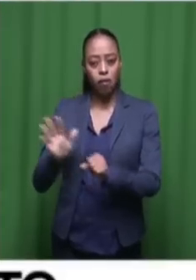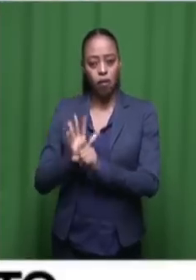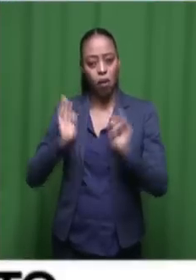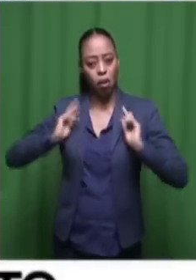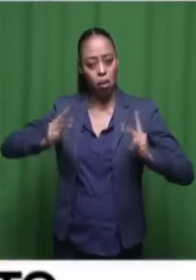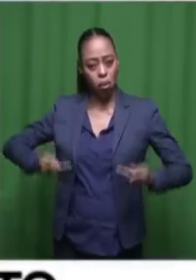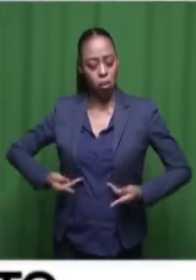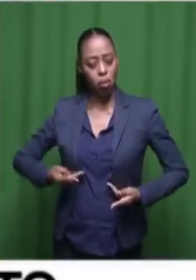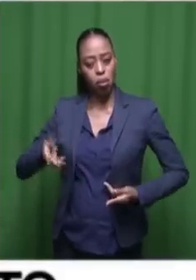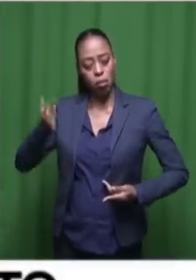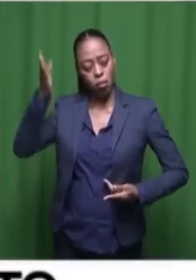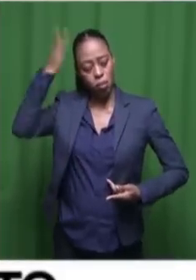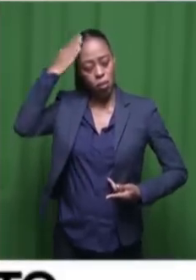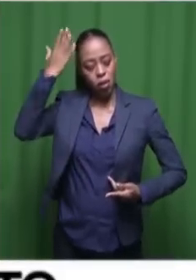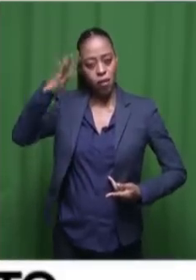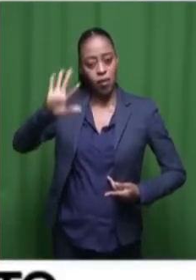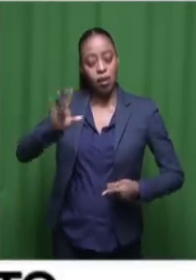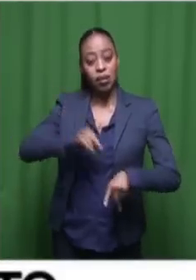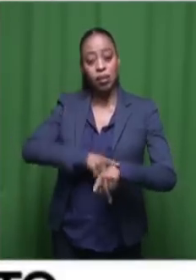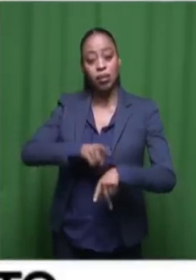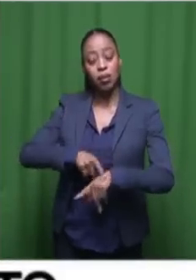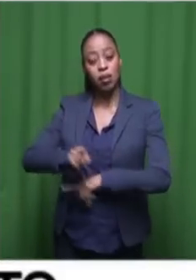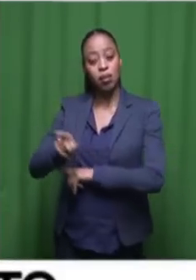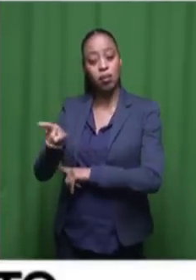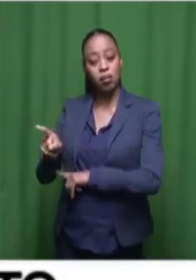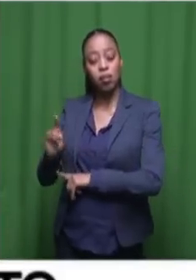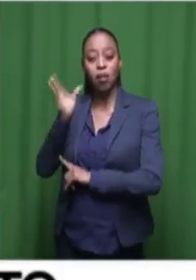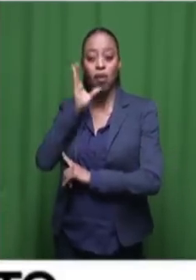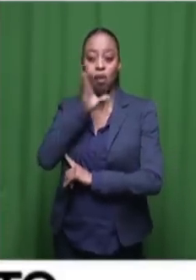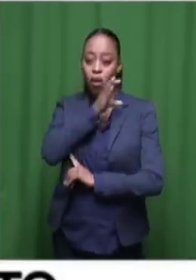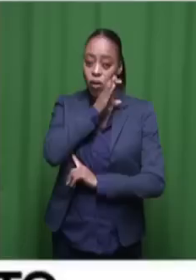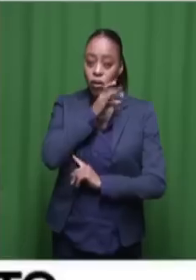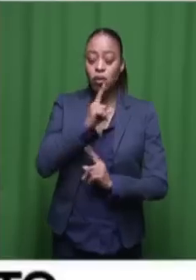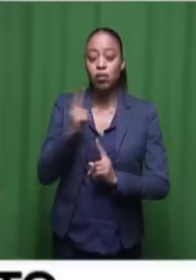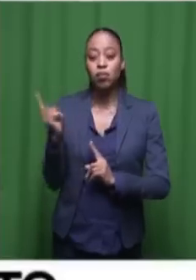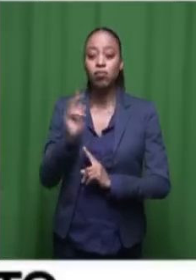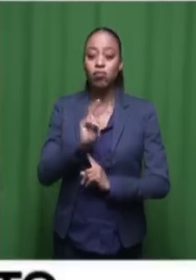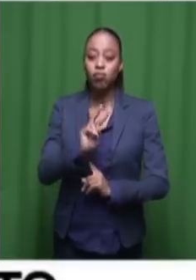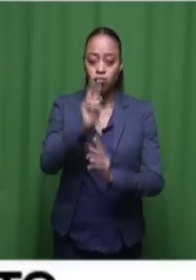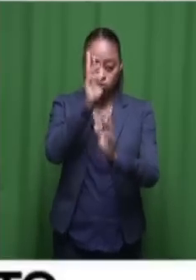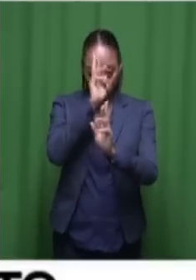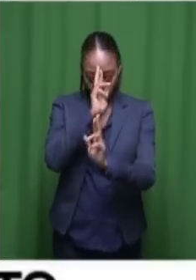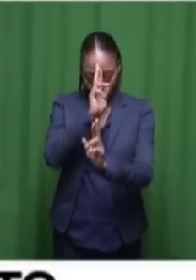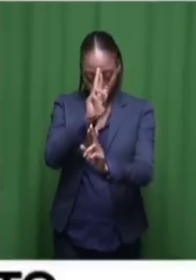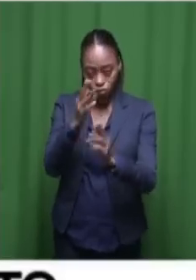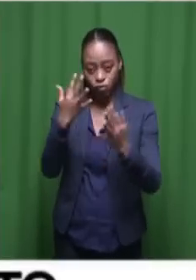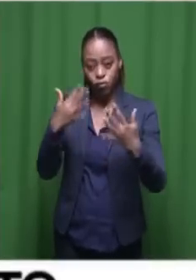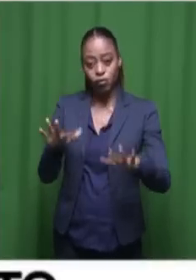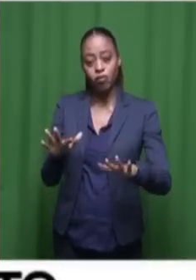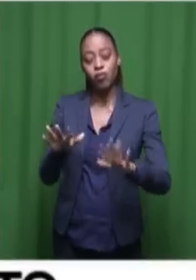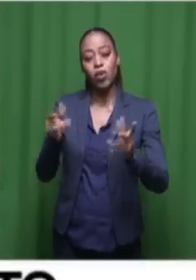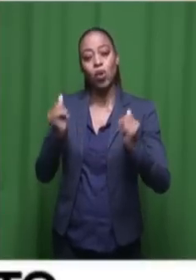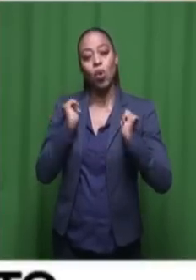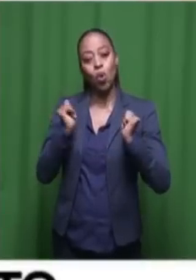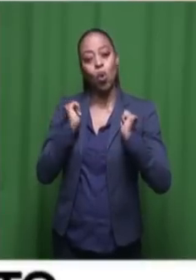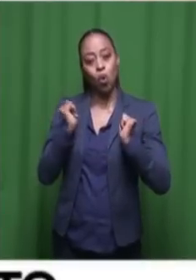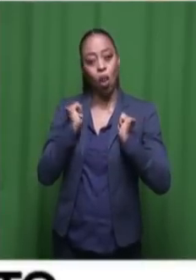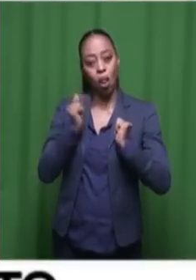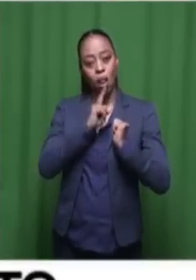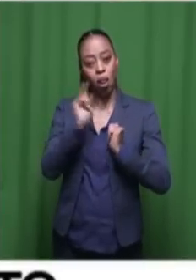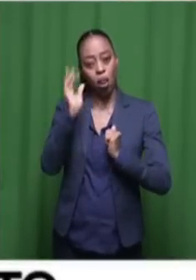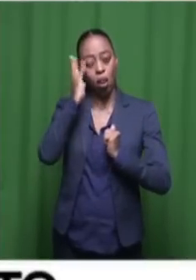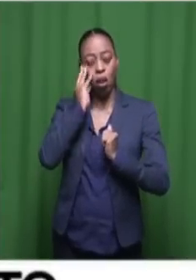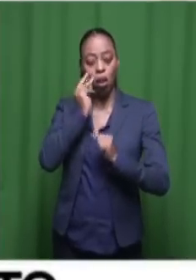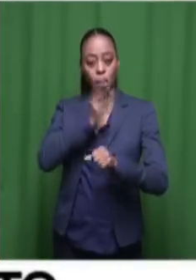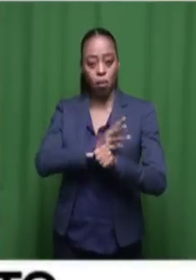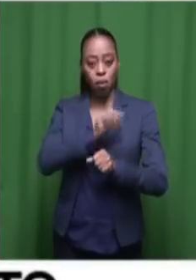regalia when he and cousins went to pay their respects at Westminster Hall and